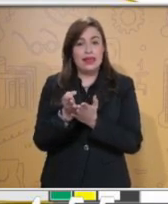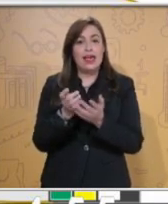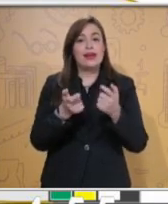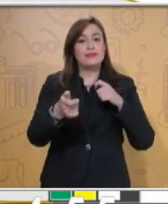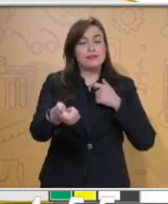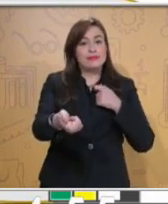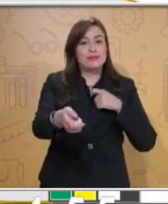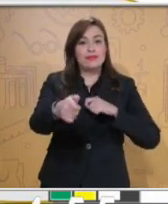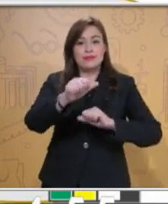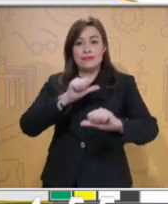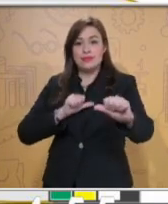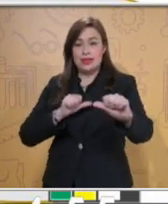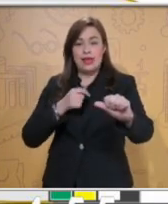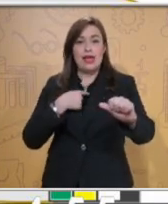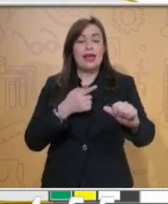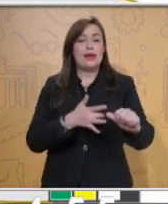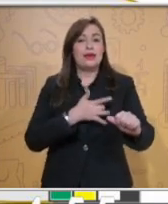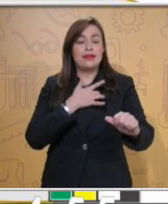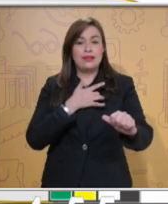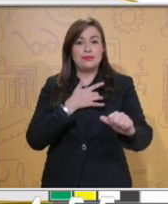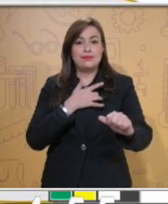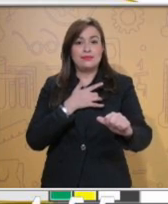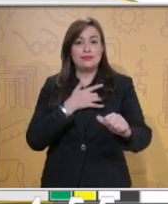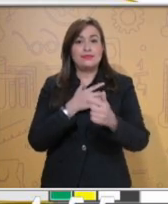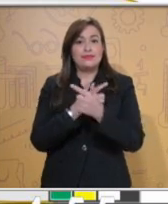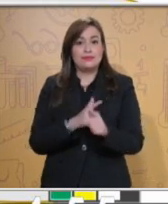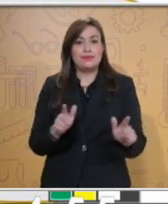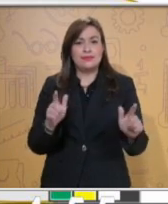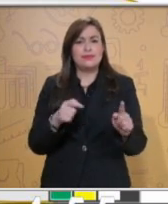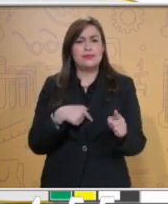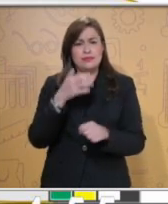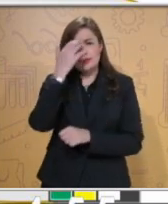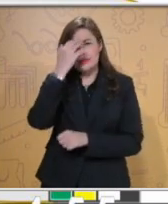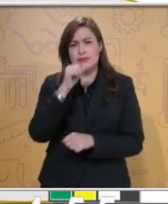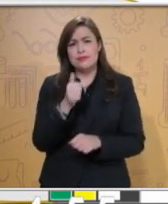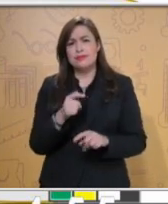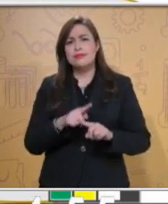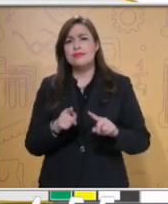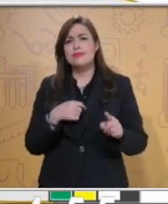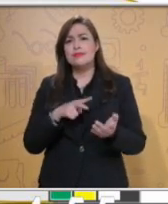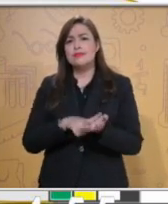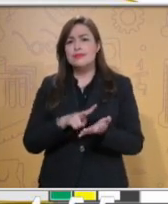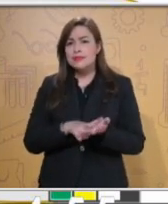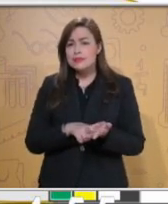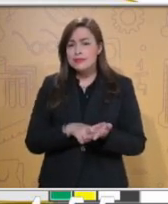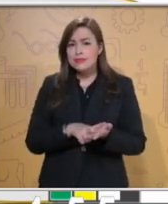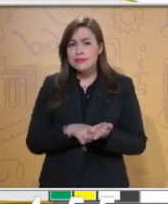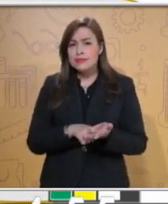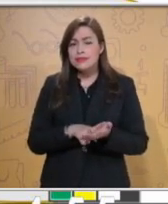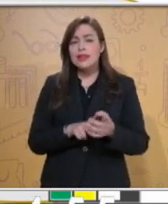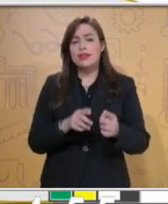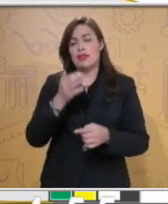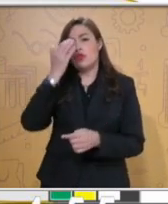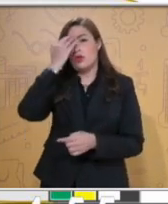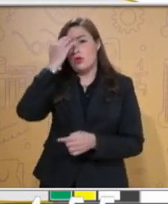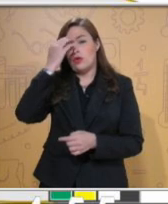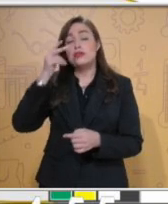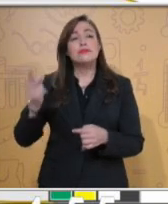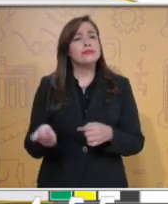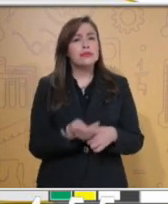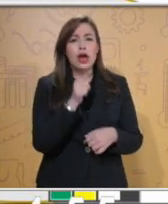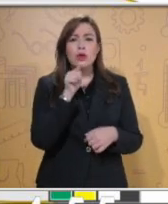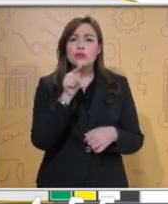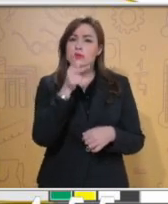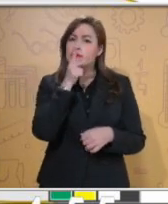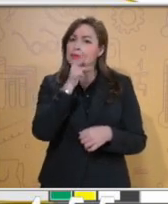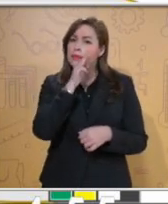freedom. Do you know another social value? If you know, tell to your parents which